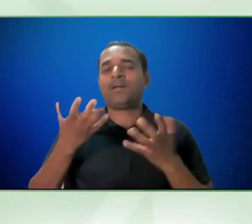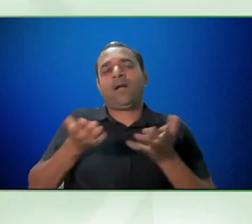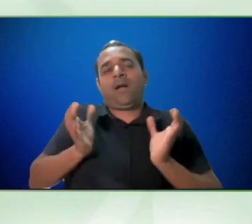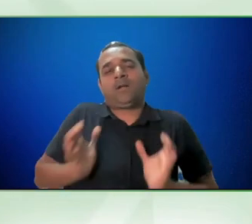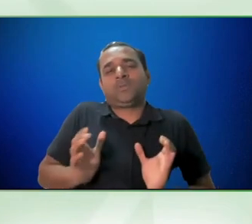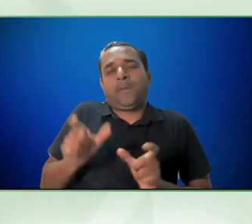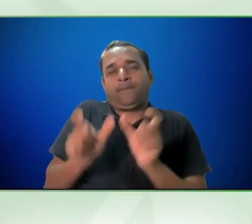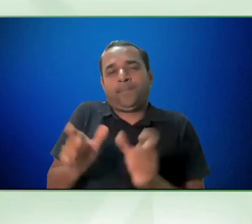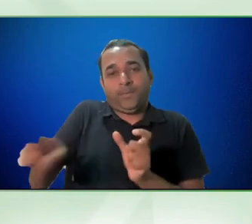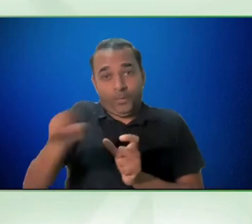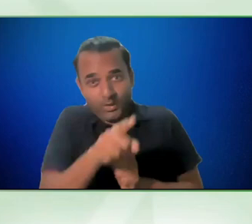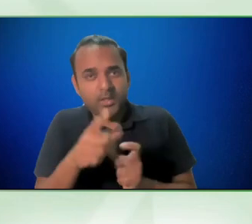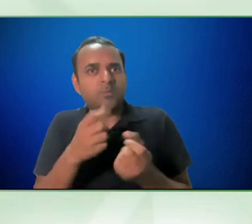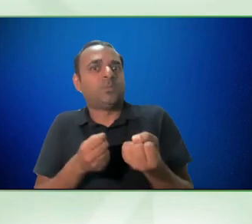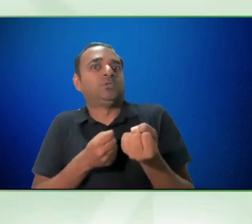really all we have.